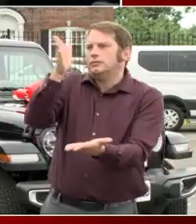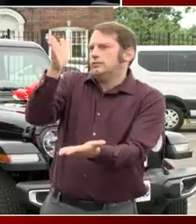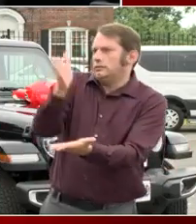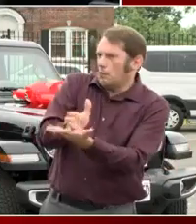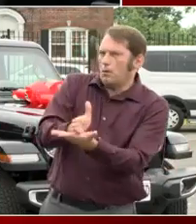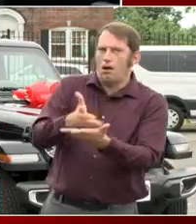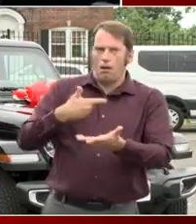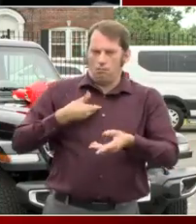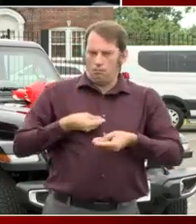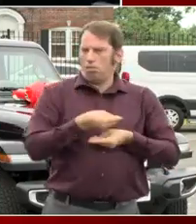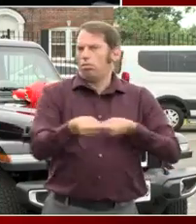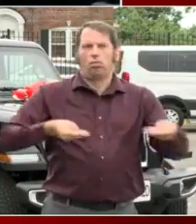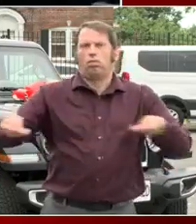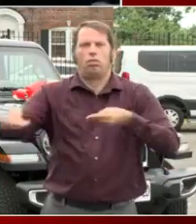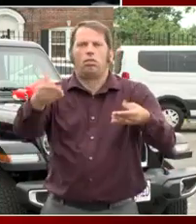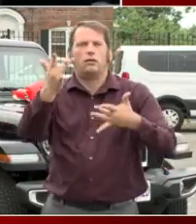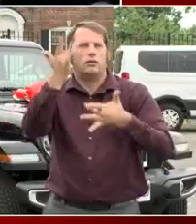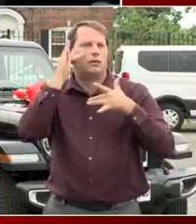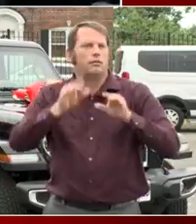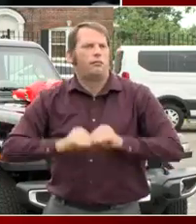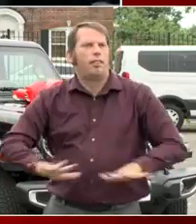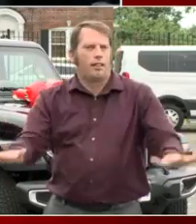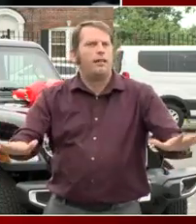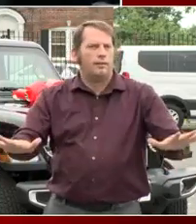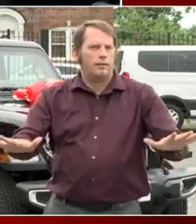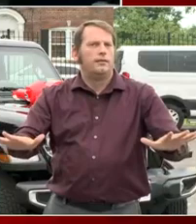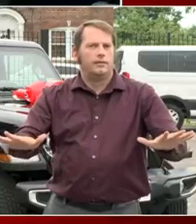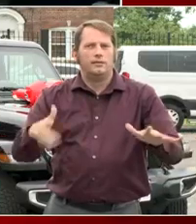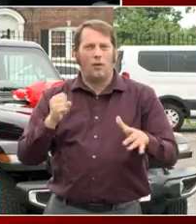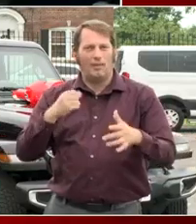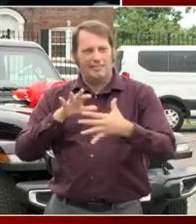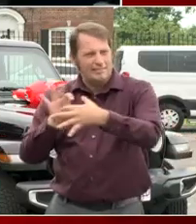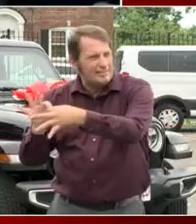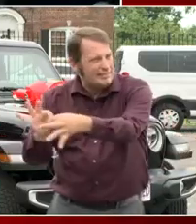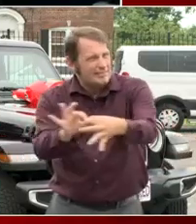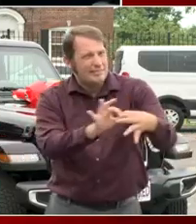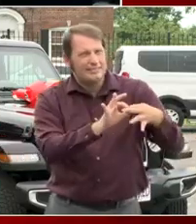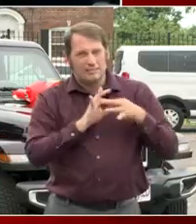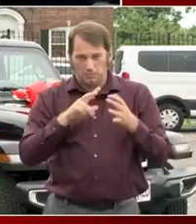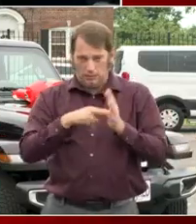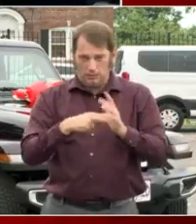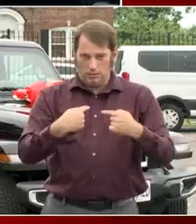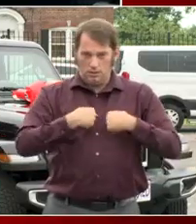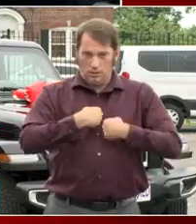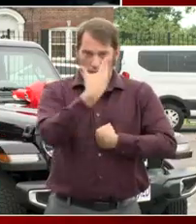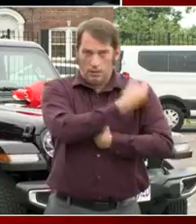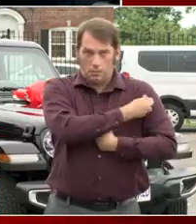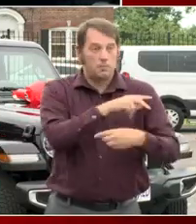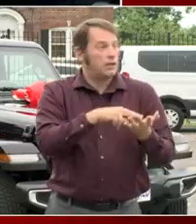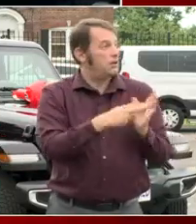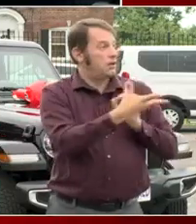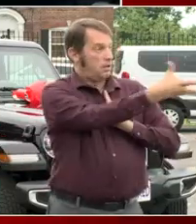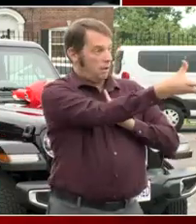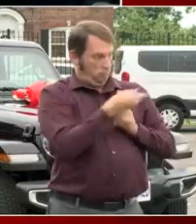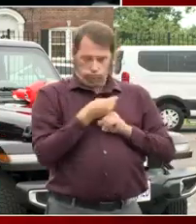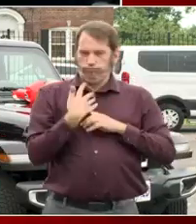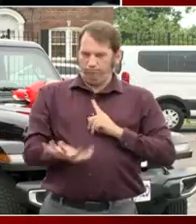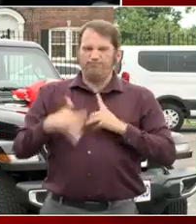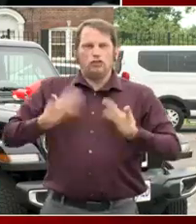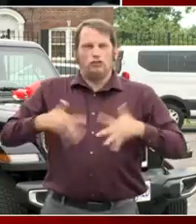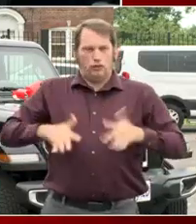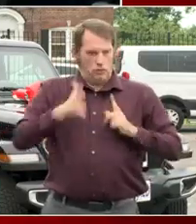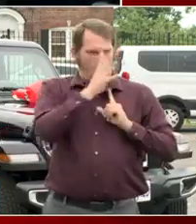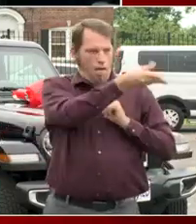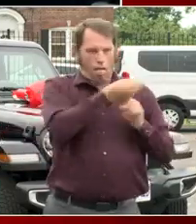dead ends for the virus. When the virus comes to us, sorry, stop sign, you're not getting infected. And that's what vaccines